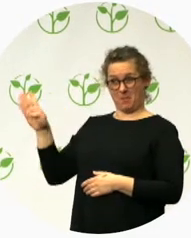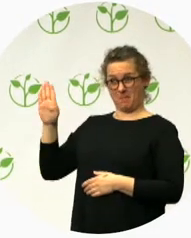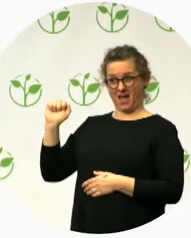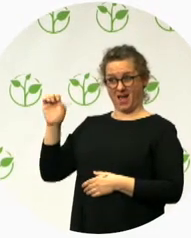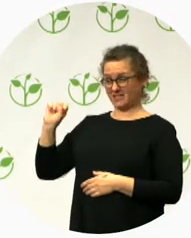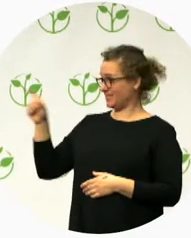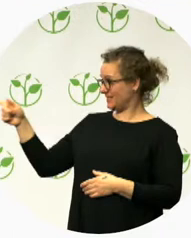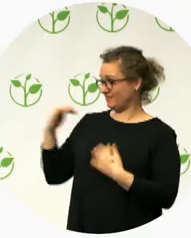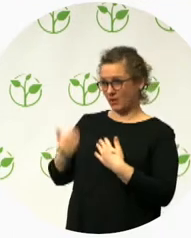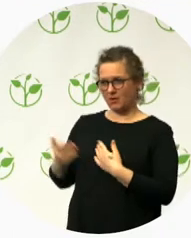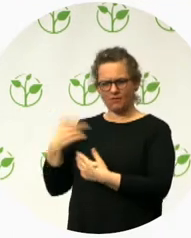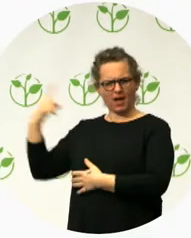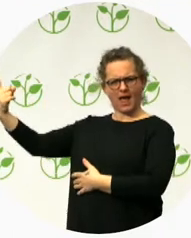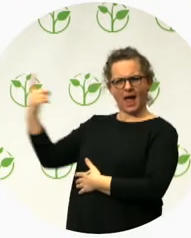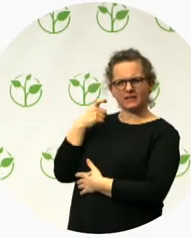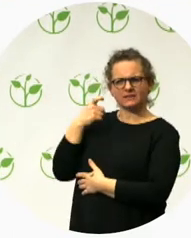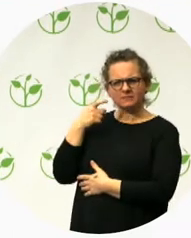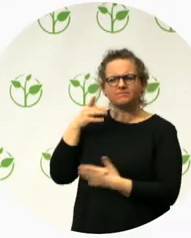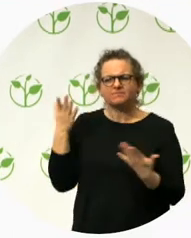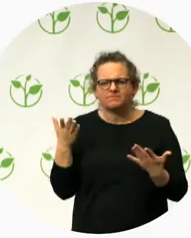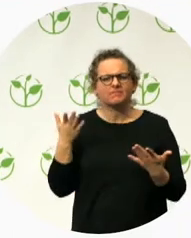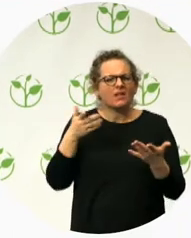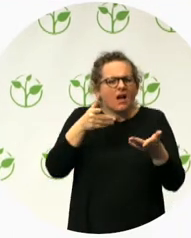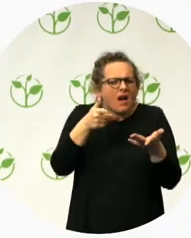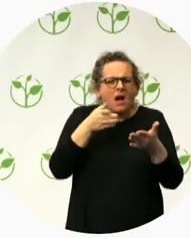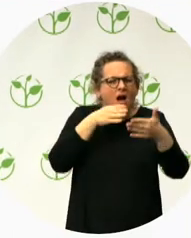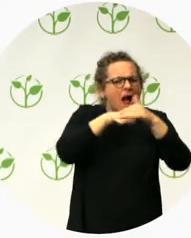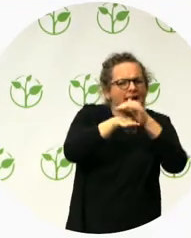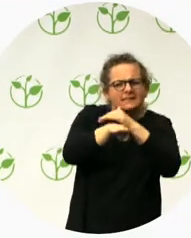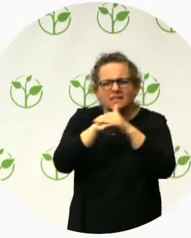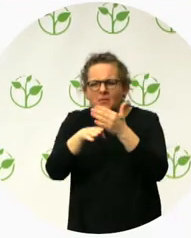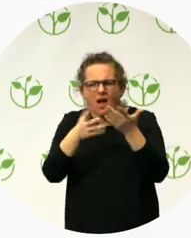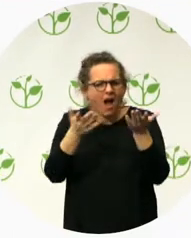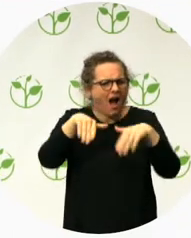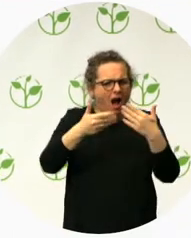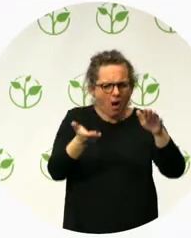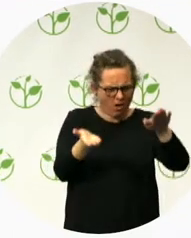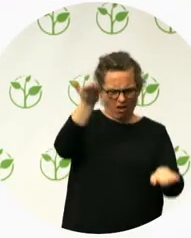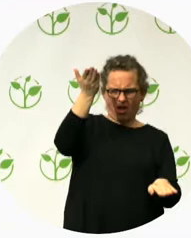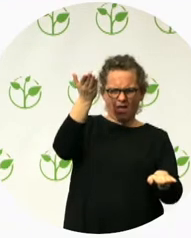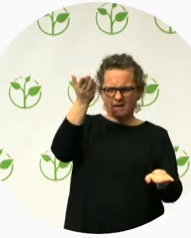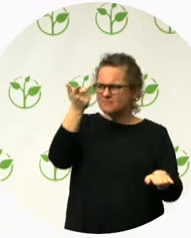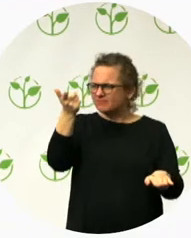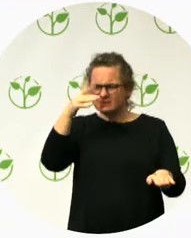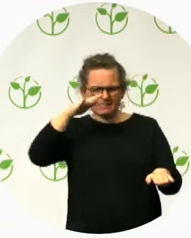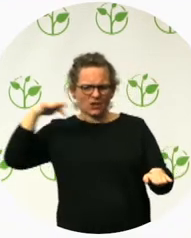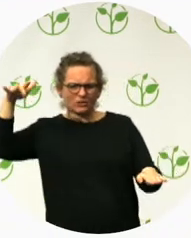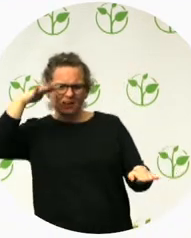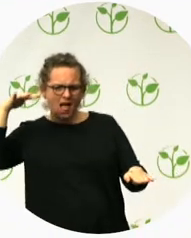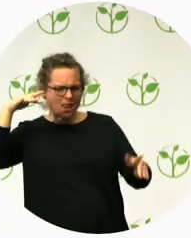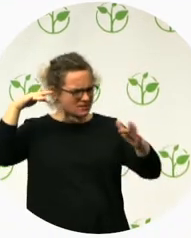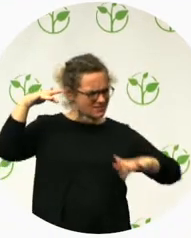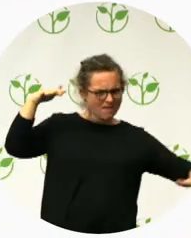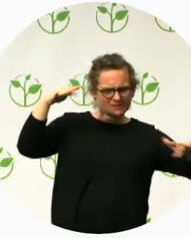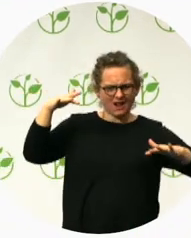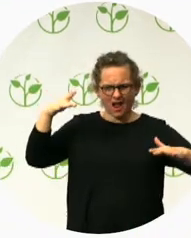still exists. So can you please take to social media and give your opinion? It'd be really worth us trying to, as we come to the end of the conference,